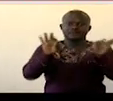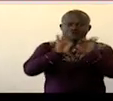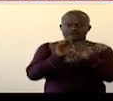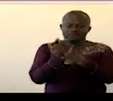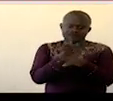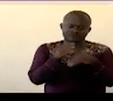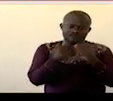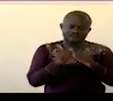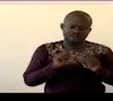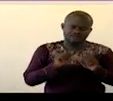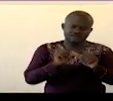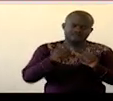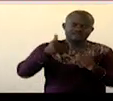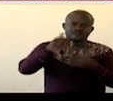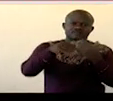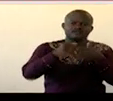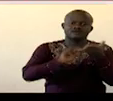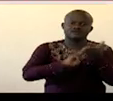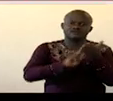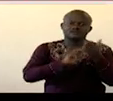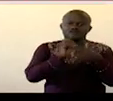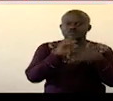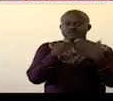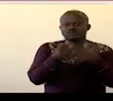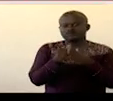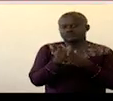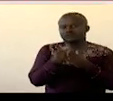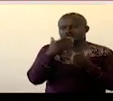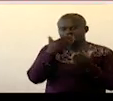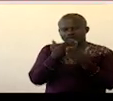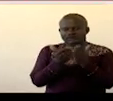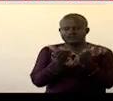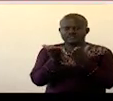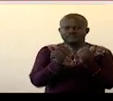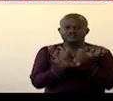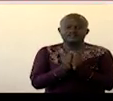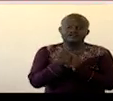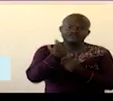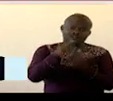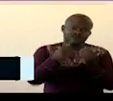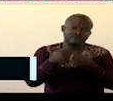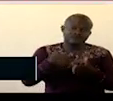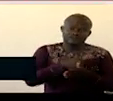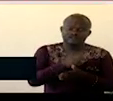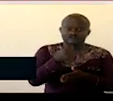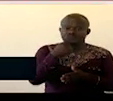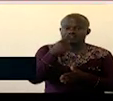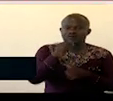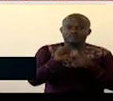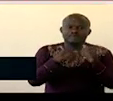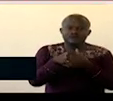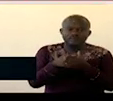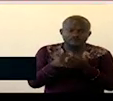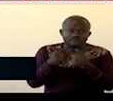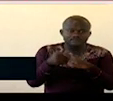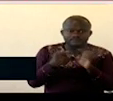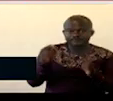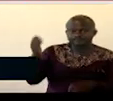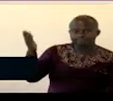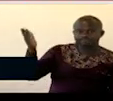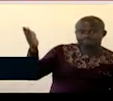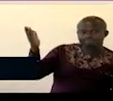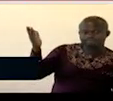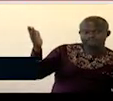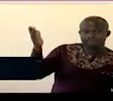and sustainable utilization of goods and services. Here we can talk about gaseous composition of the